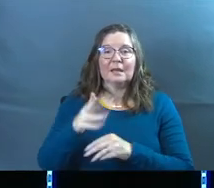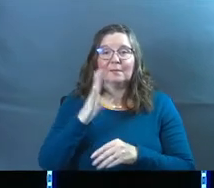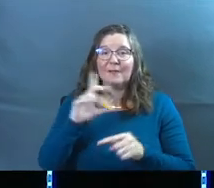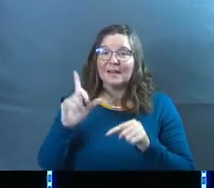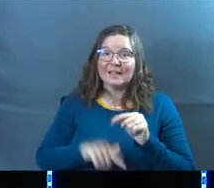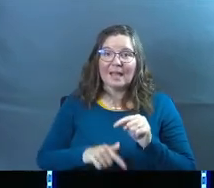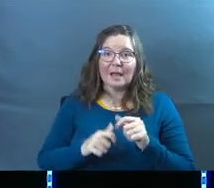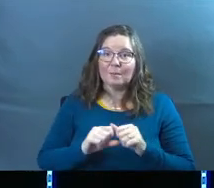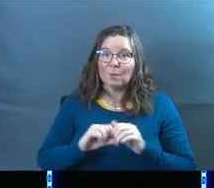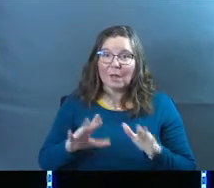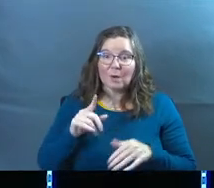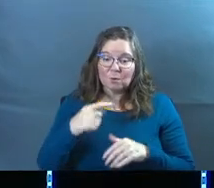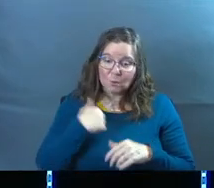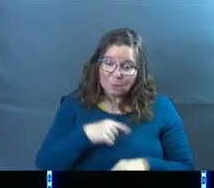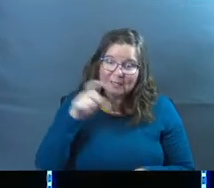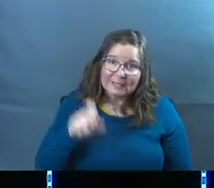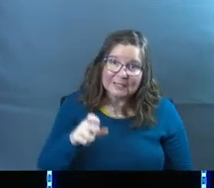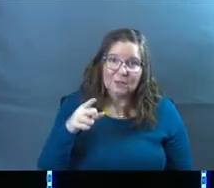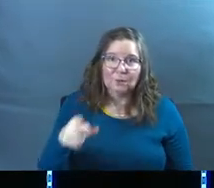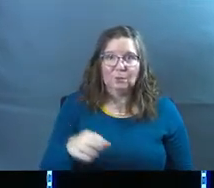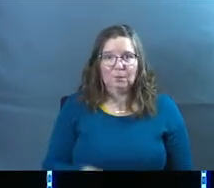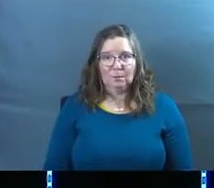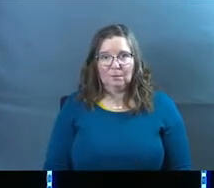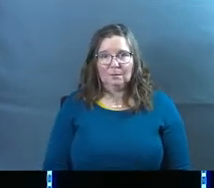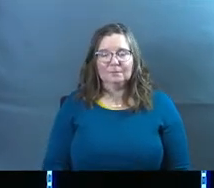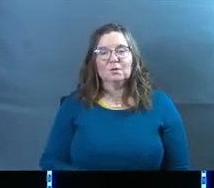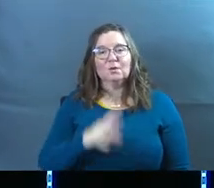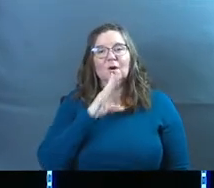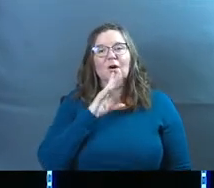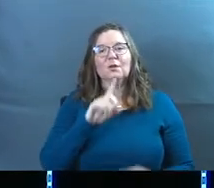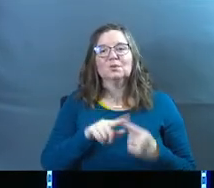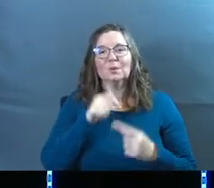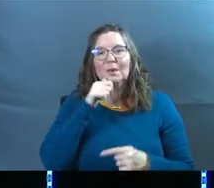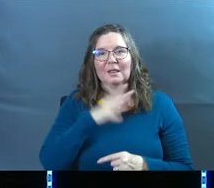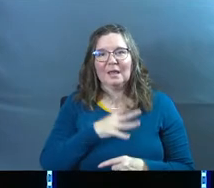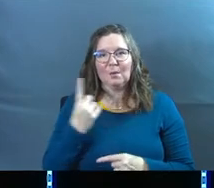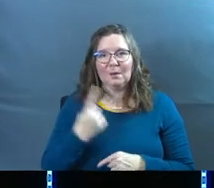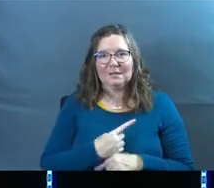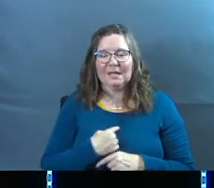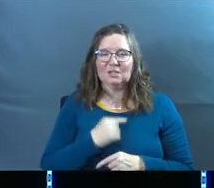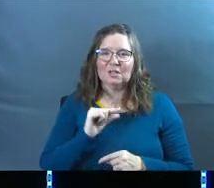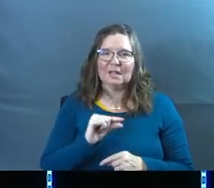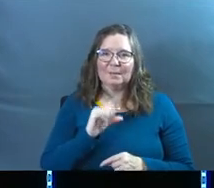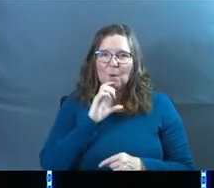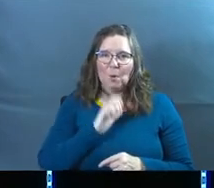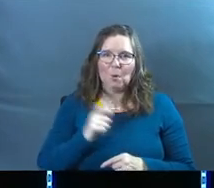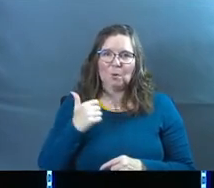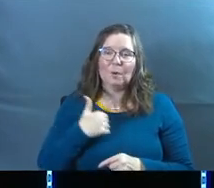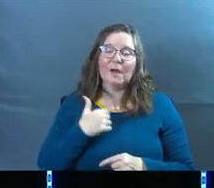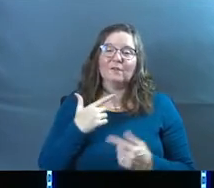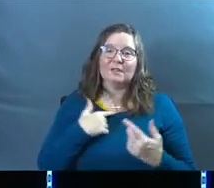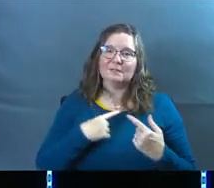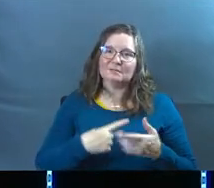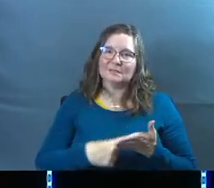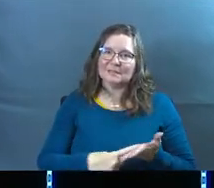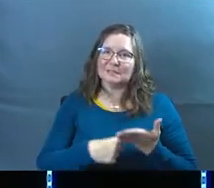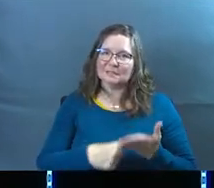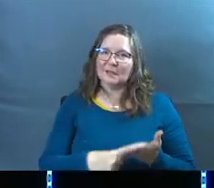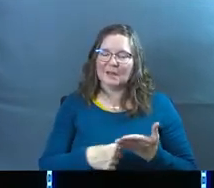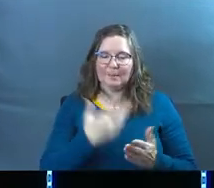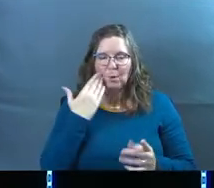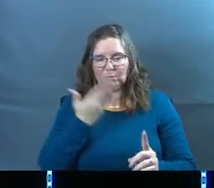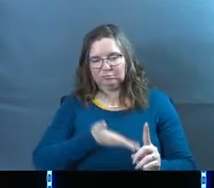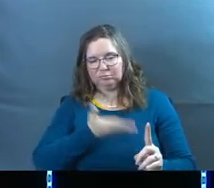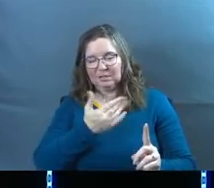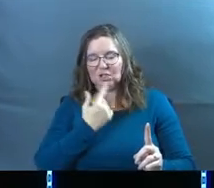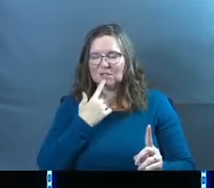do without you. We need you. So I'm talking to a lady one day, and she's a little bit older, and we're having this discussion, and I'm just getting to know